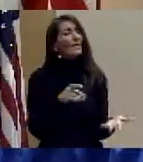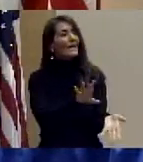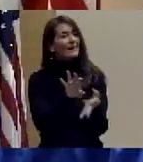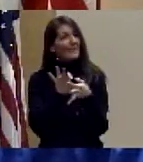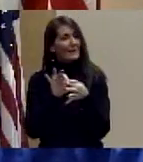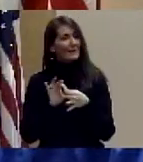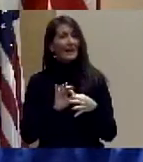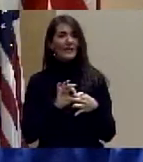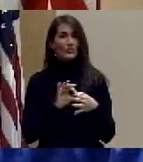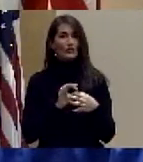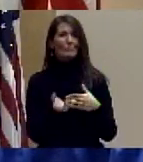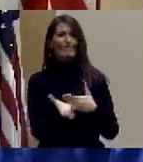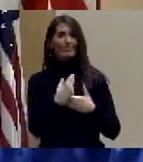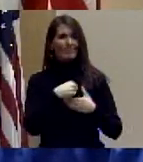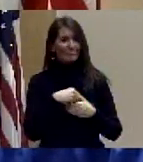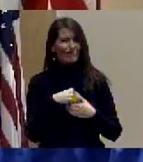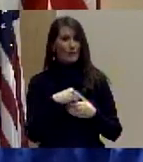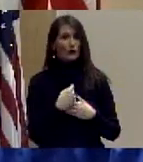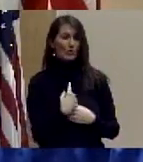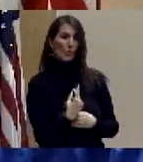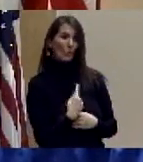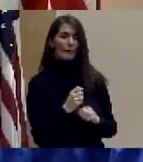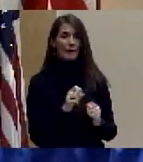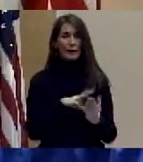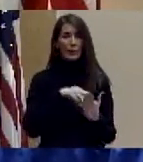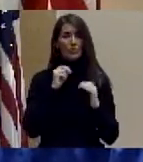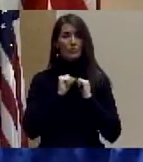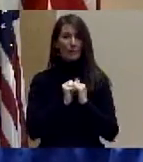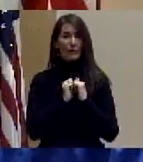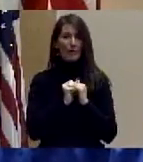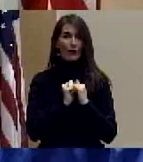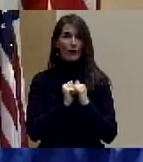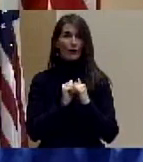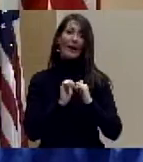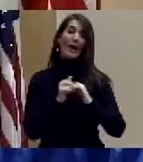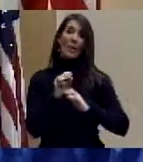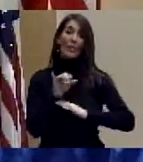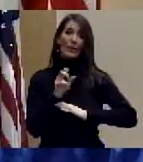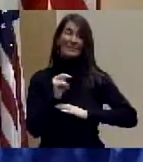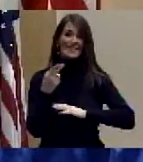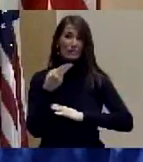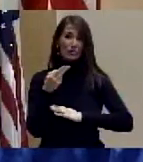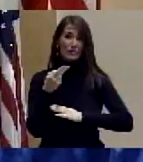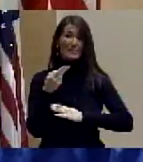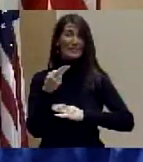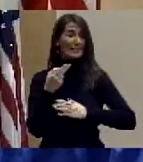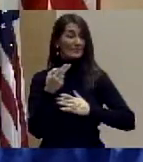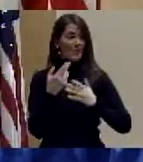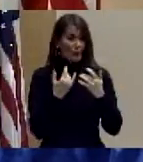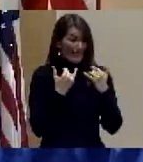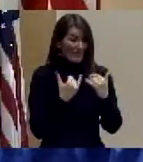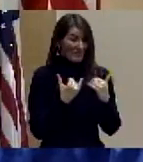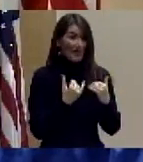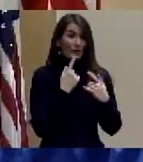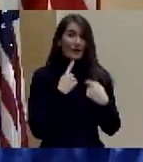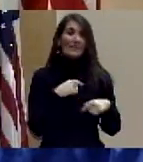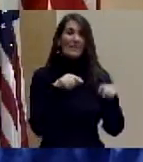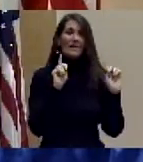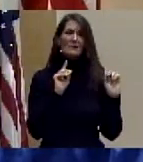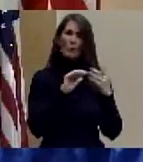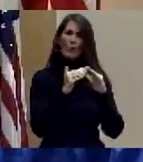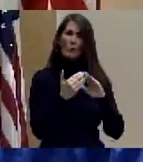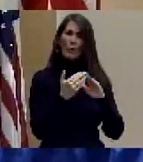students so we and they could learn together how Brighton's history and how our current successes as a